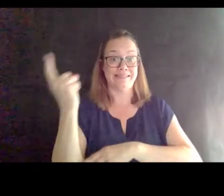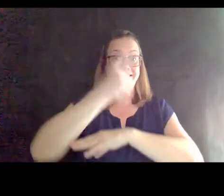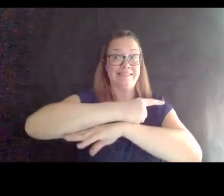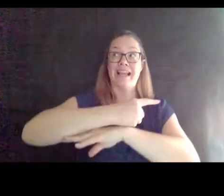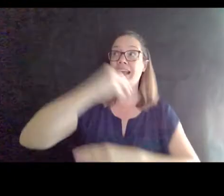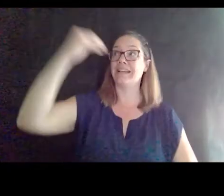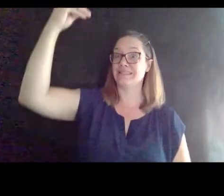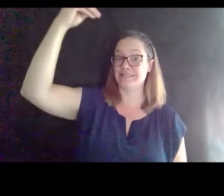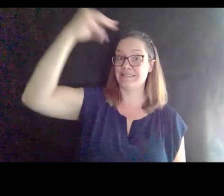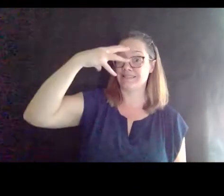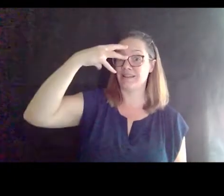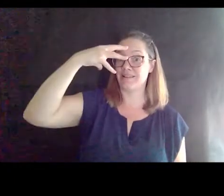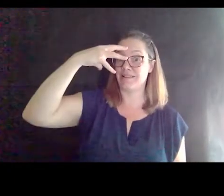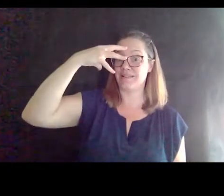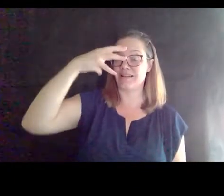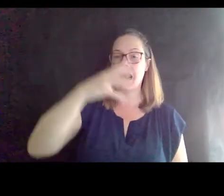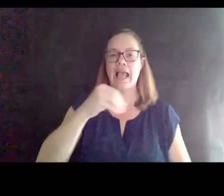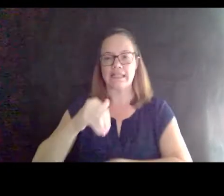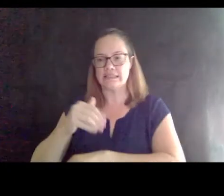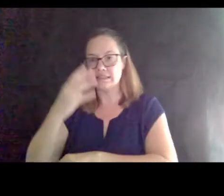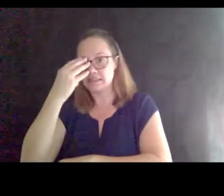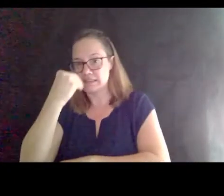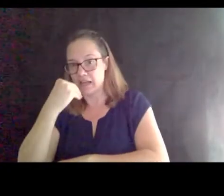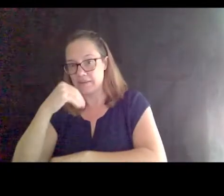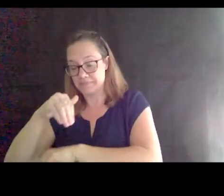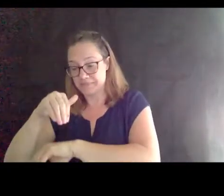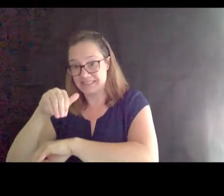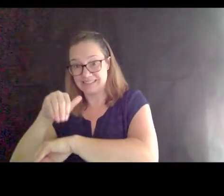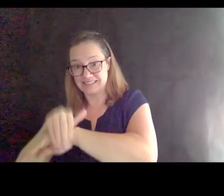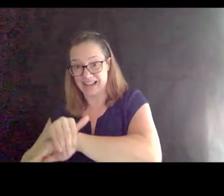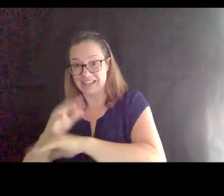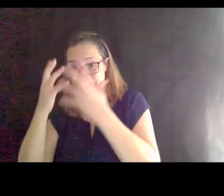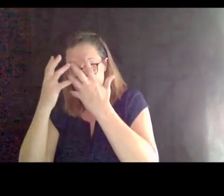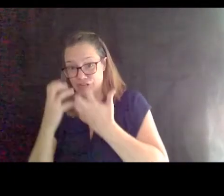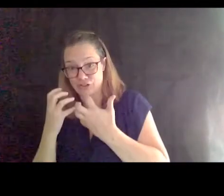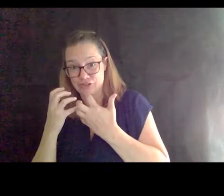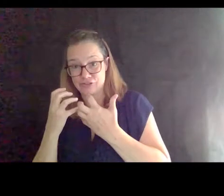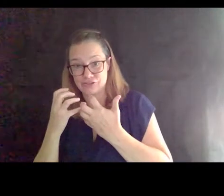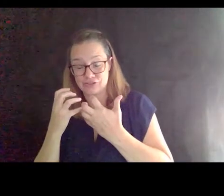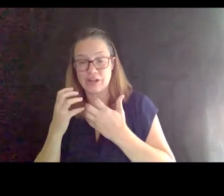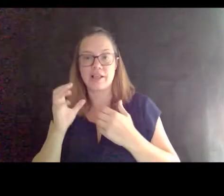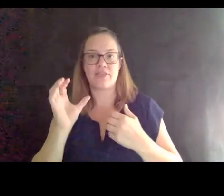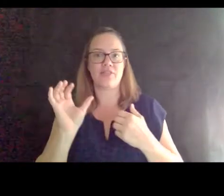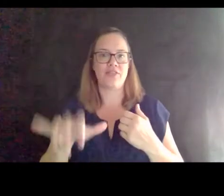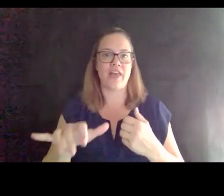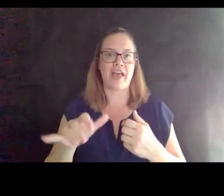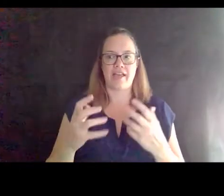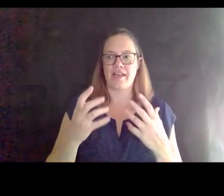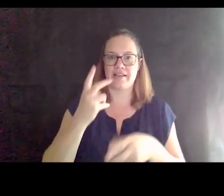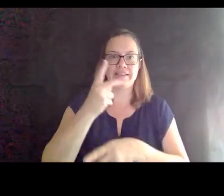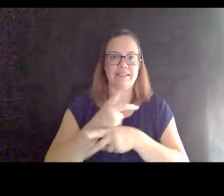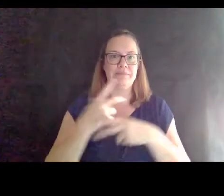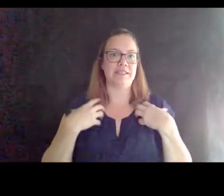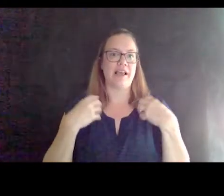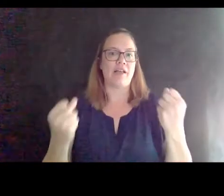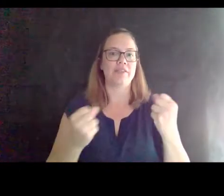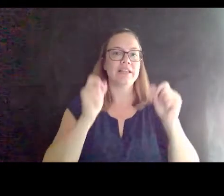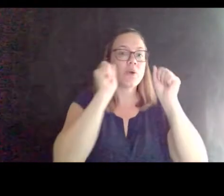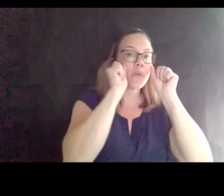the day, as well as darkness at night, helps maintain a healthy sleep-wake cycle.